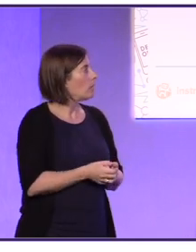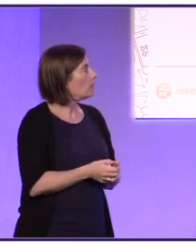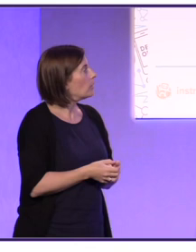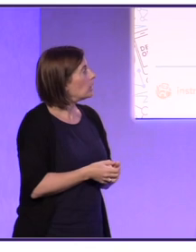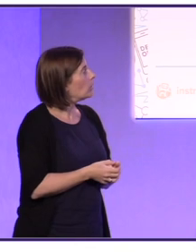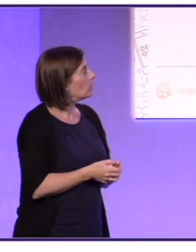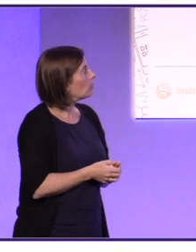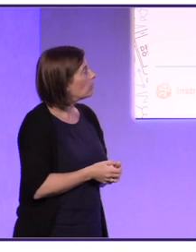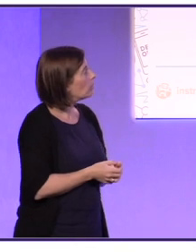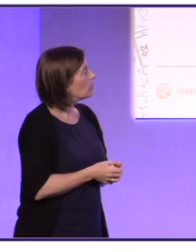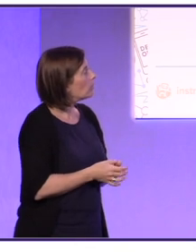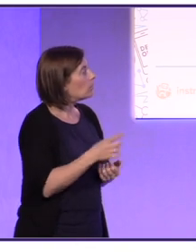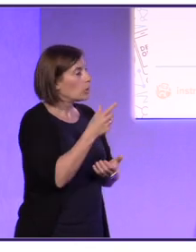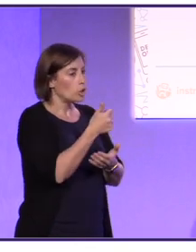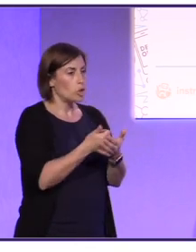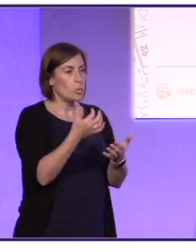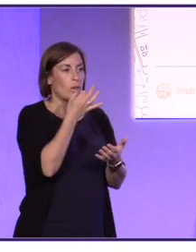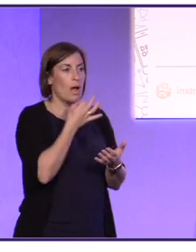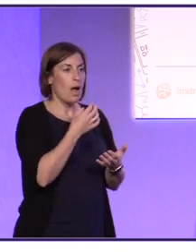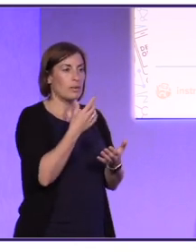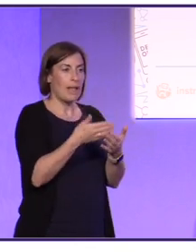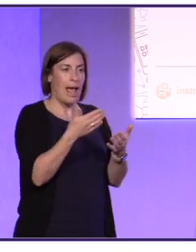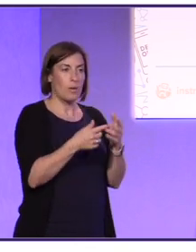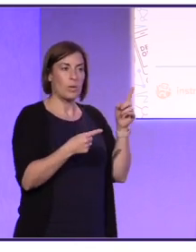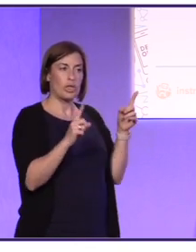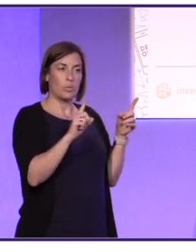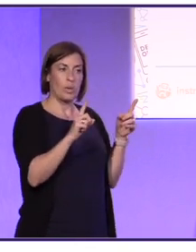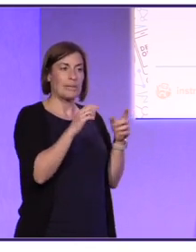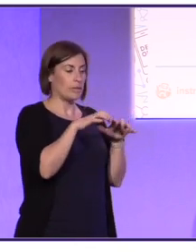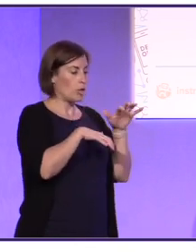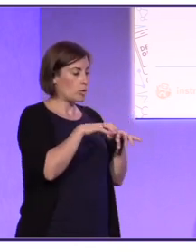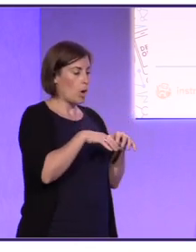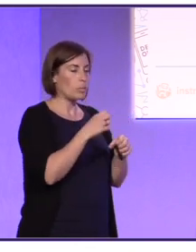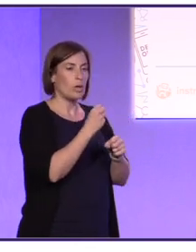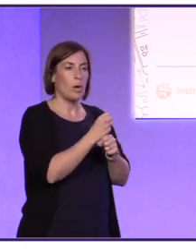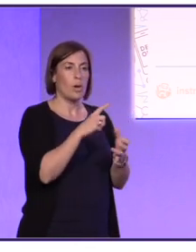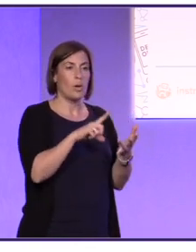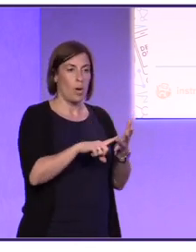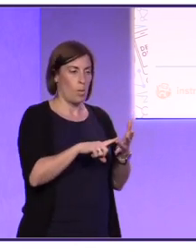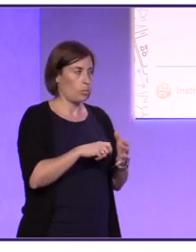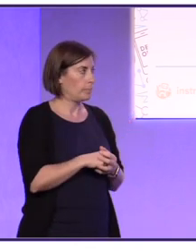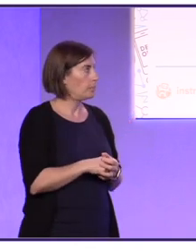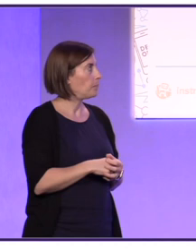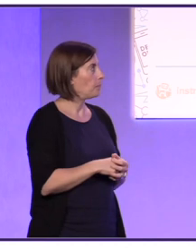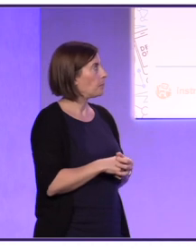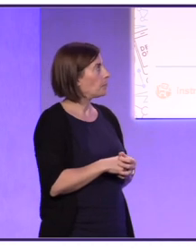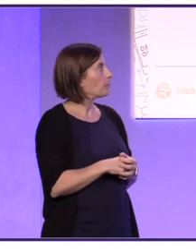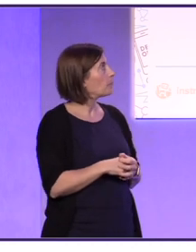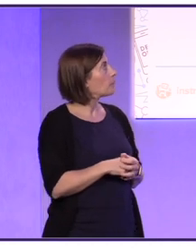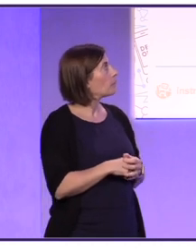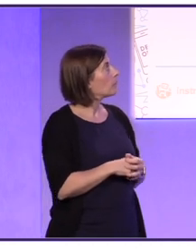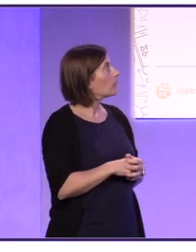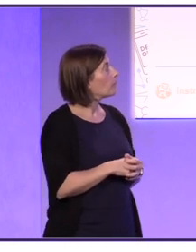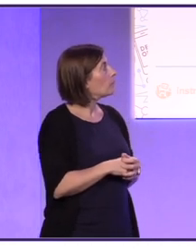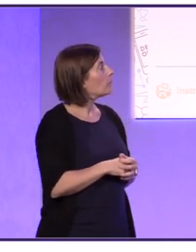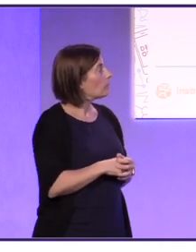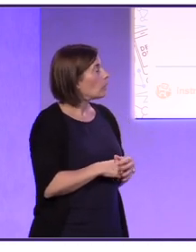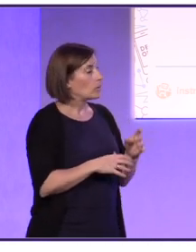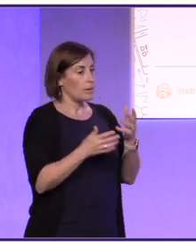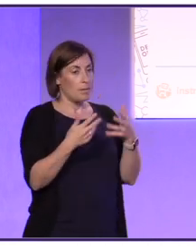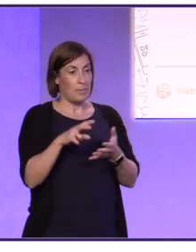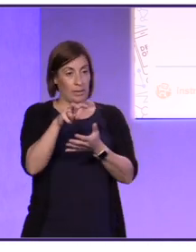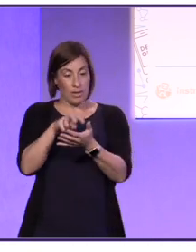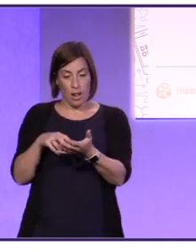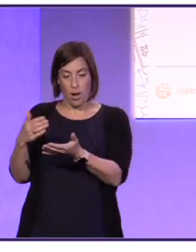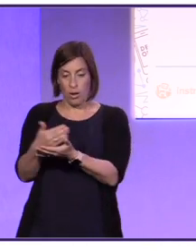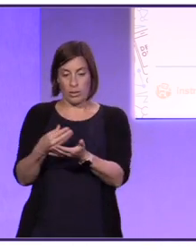Everybody normally asks me about this. It's Go, by the way, before somebody asks me later. And what we do is take the logs, we